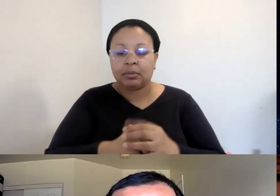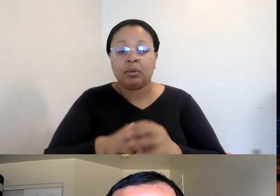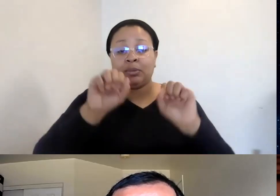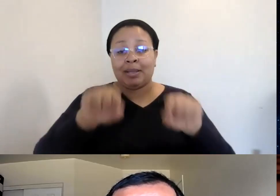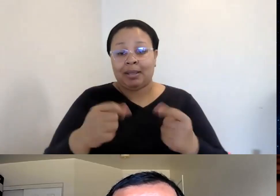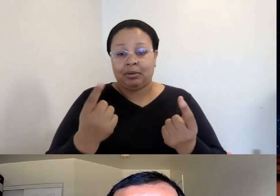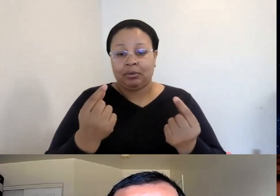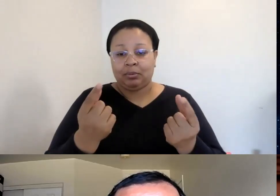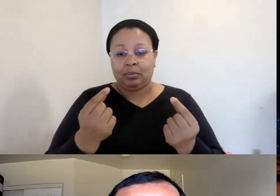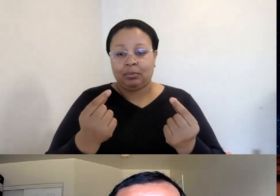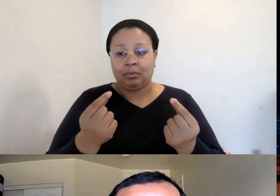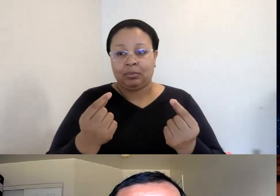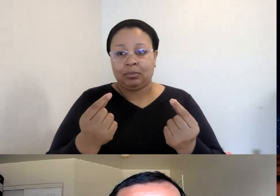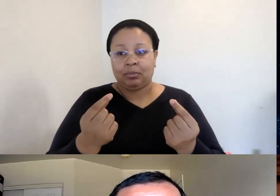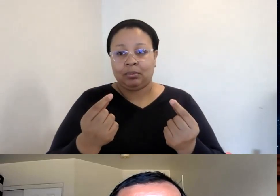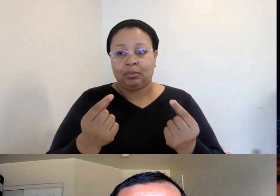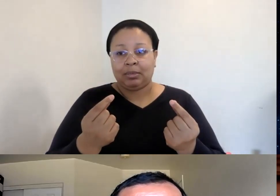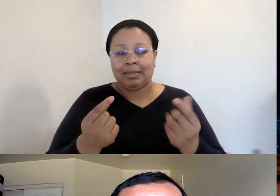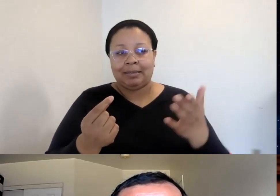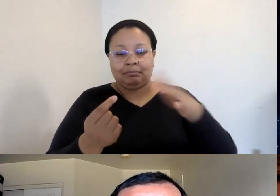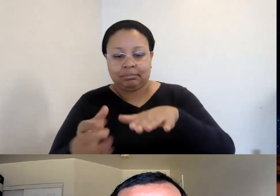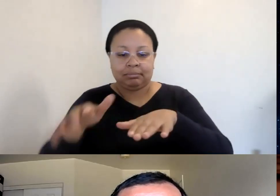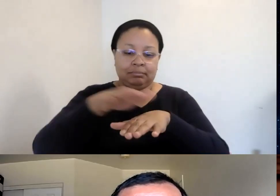overlay racial data with,